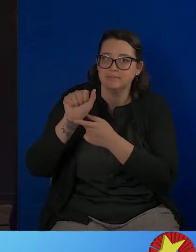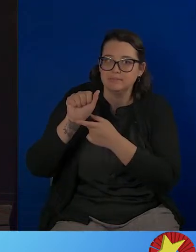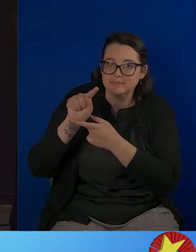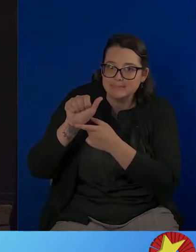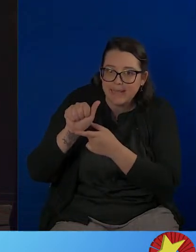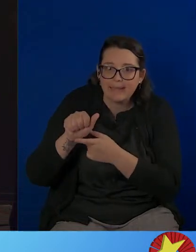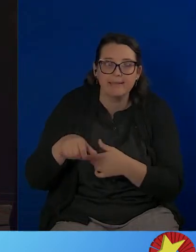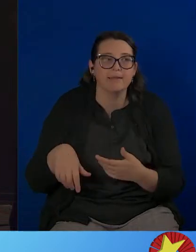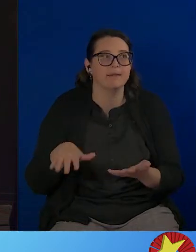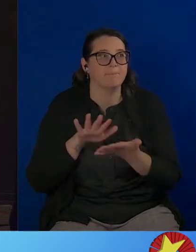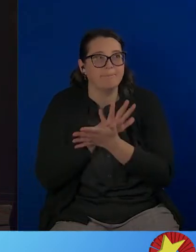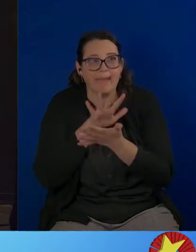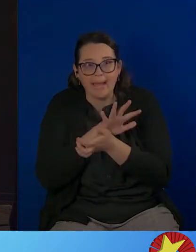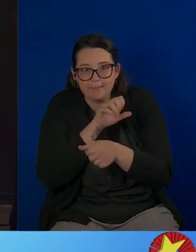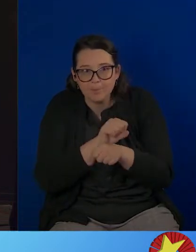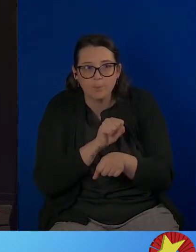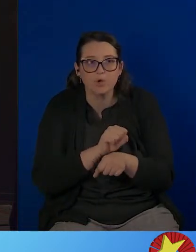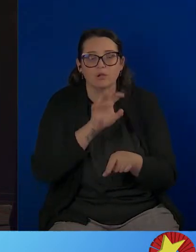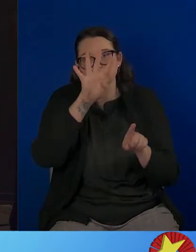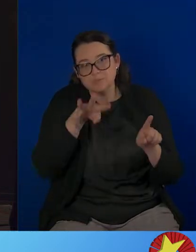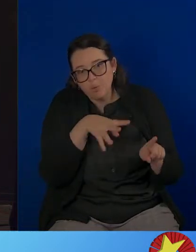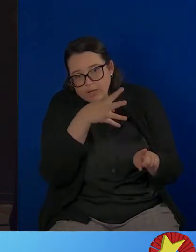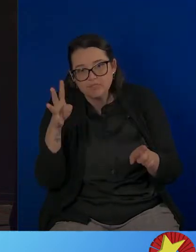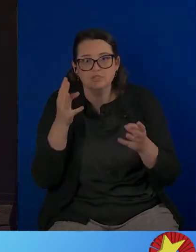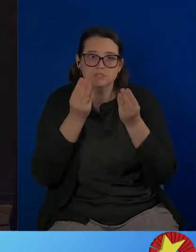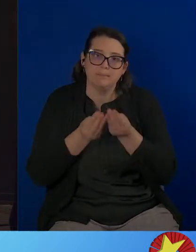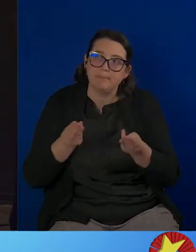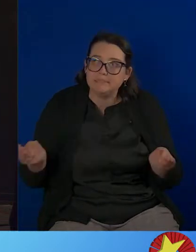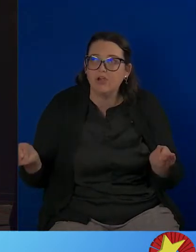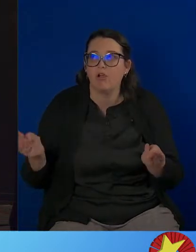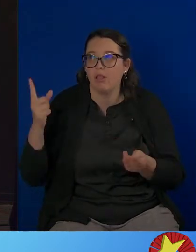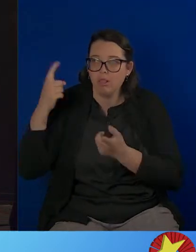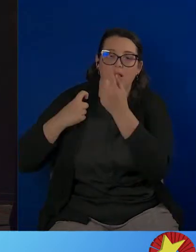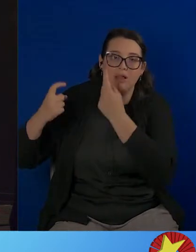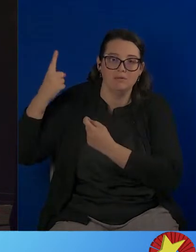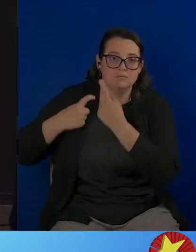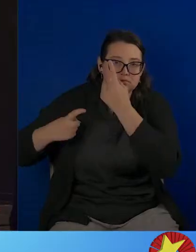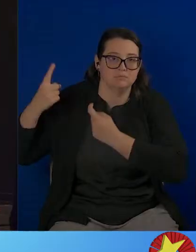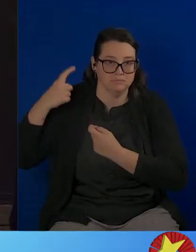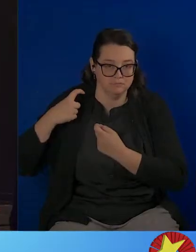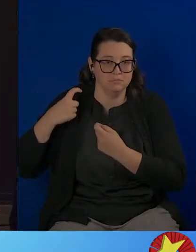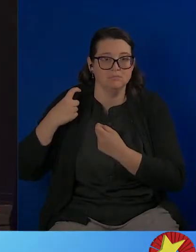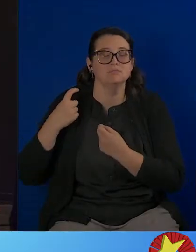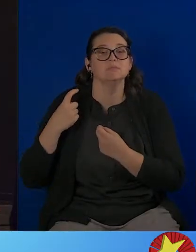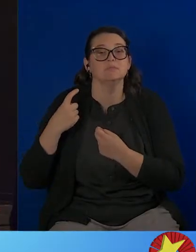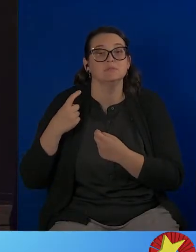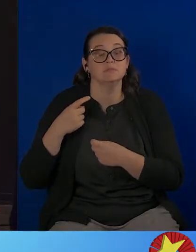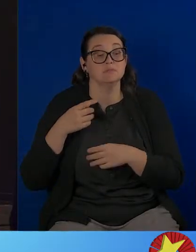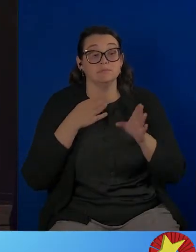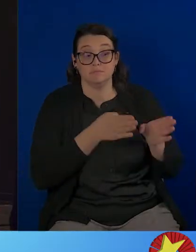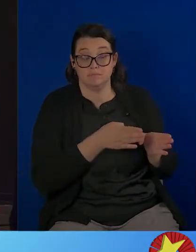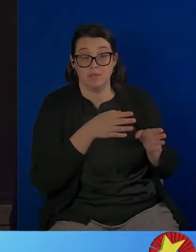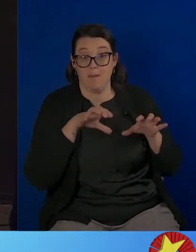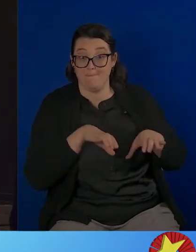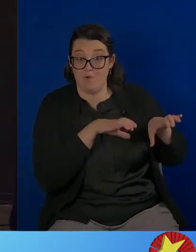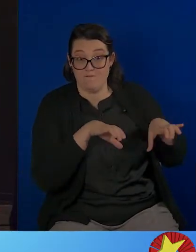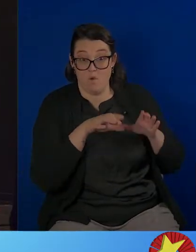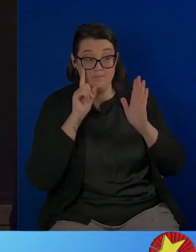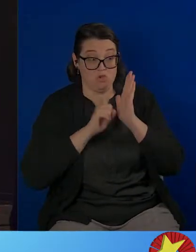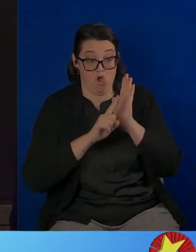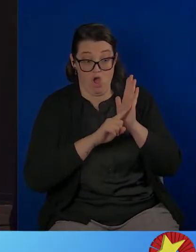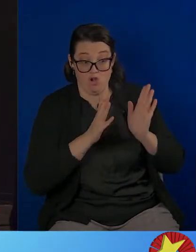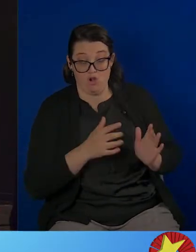of paperwork, spreadsheets, materials. For the performance auditor, we have